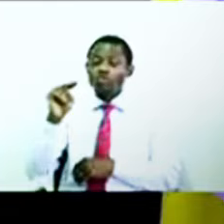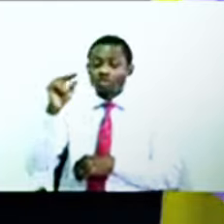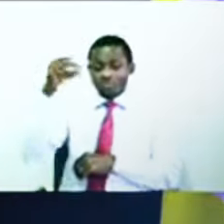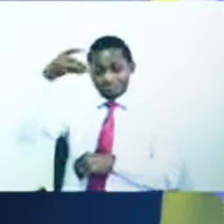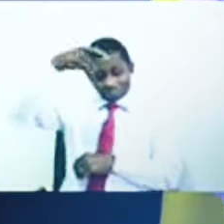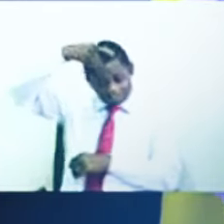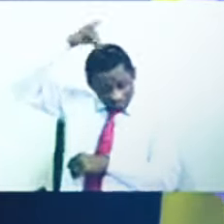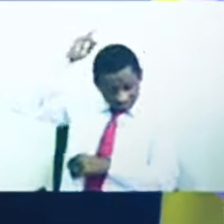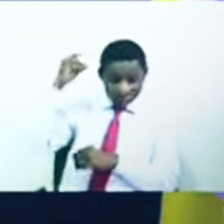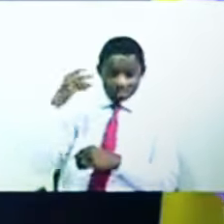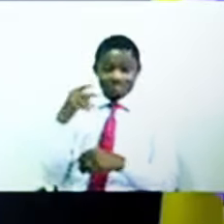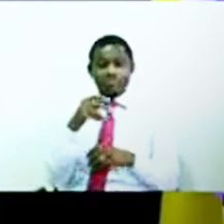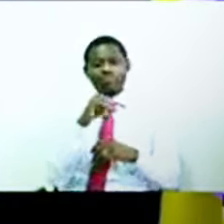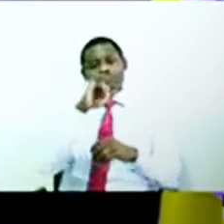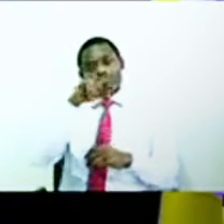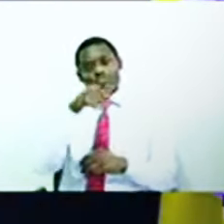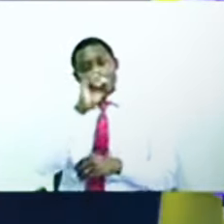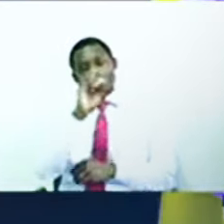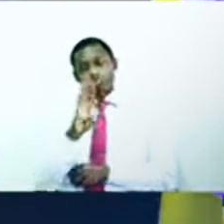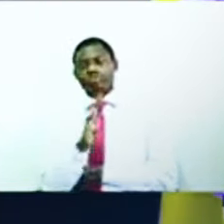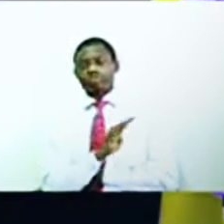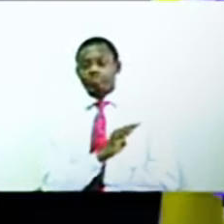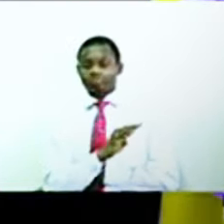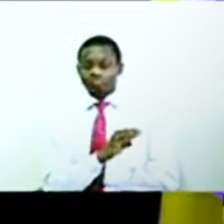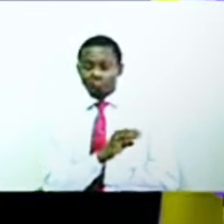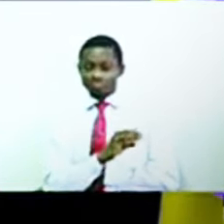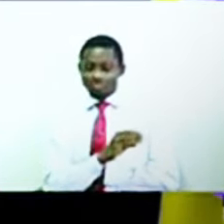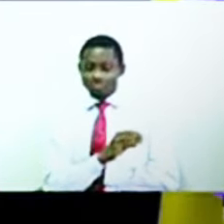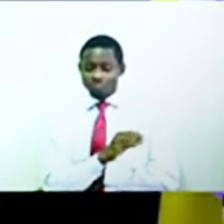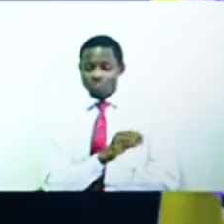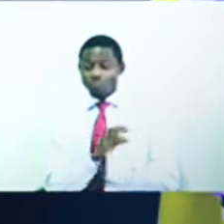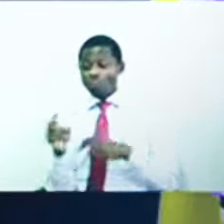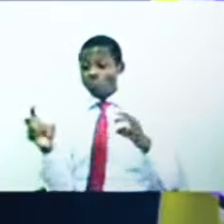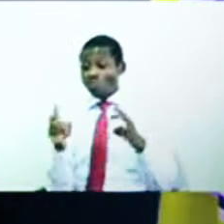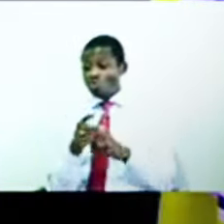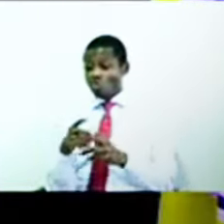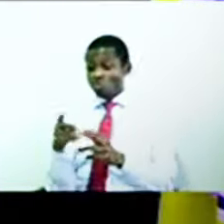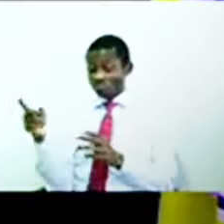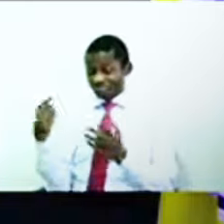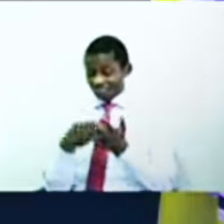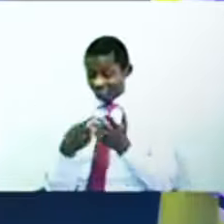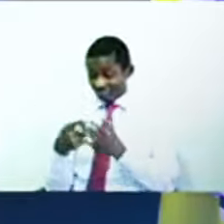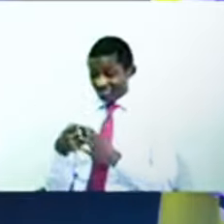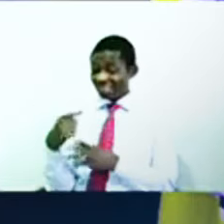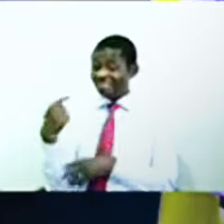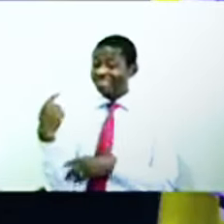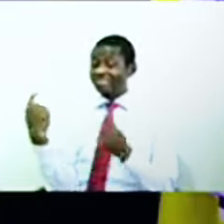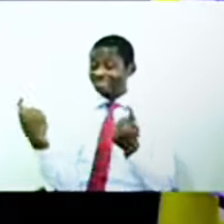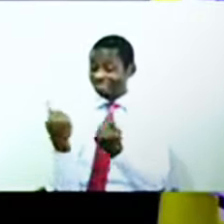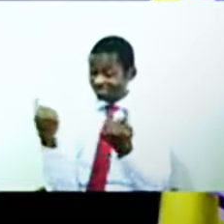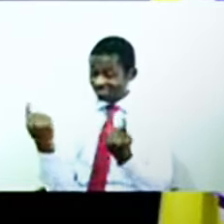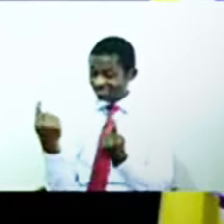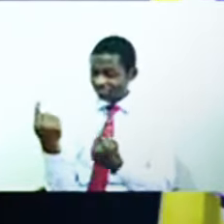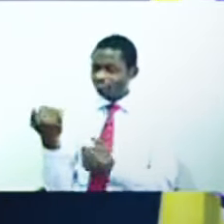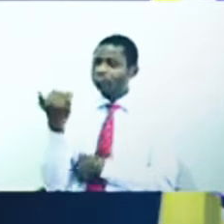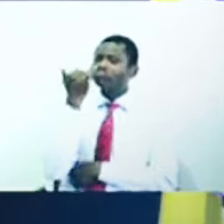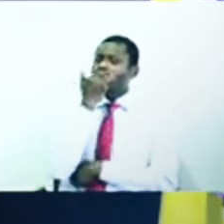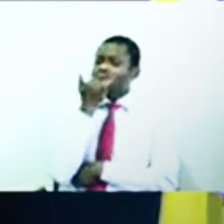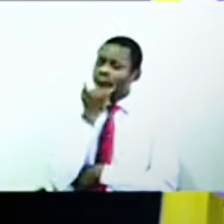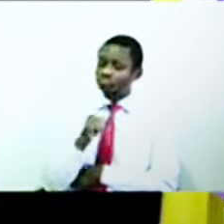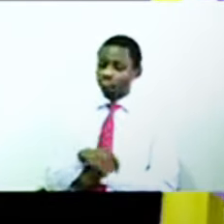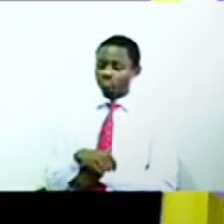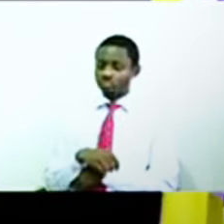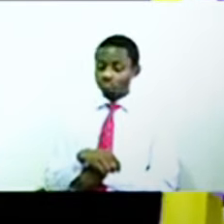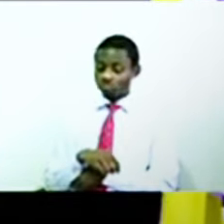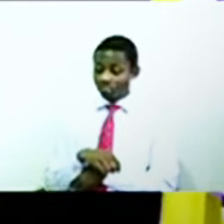above reproach. Sin is a mistake. Bonne am from so. Now, why are we saying this?